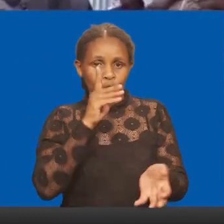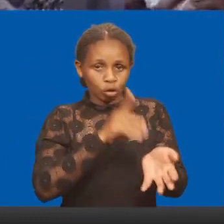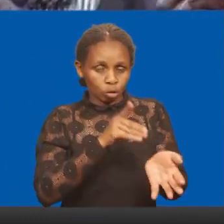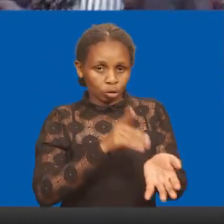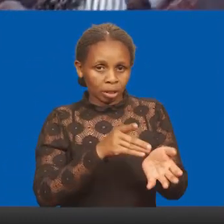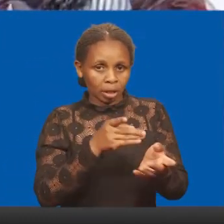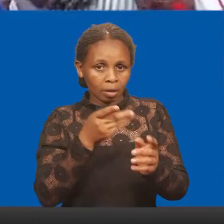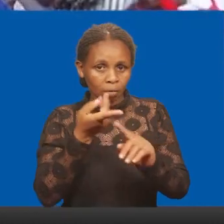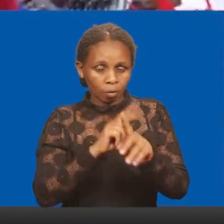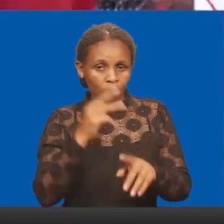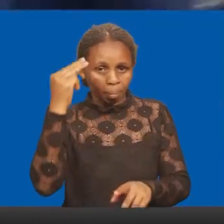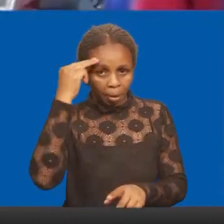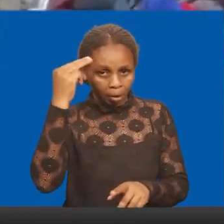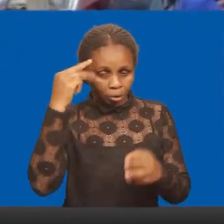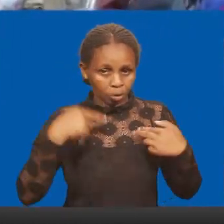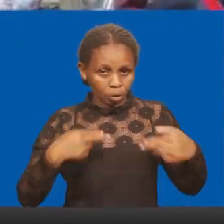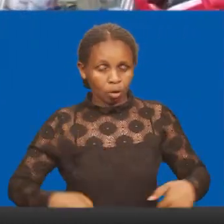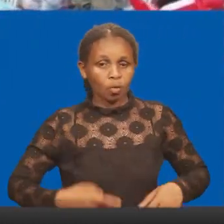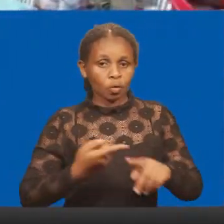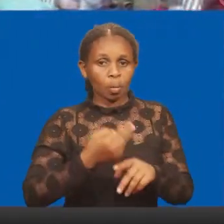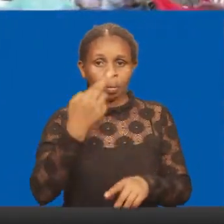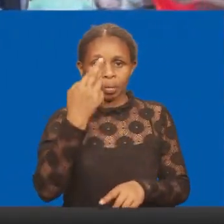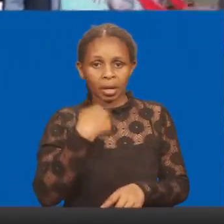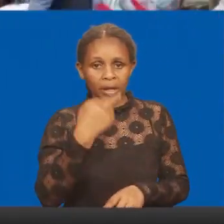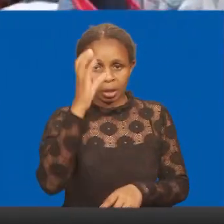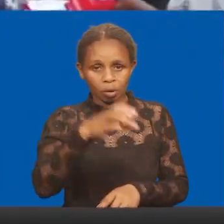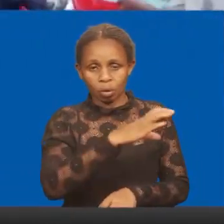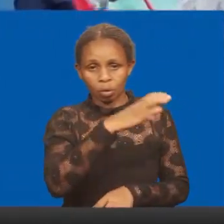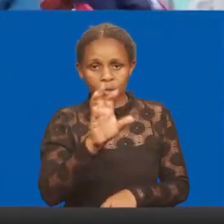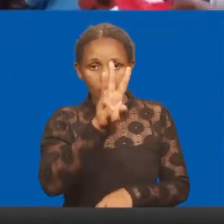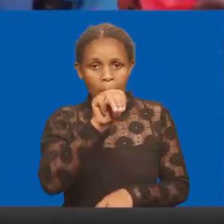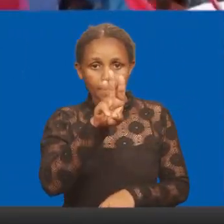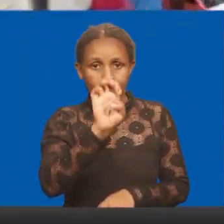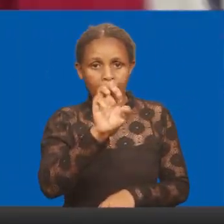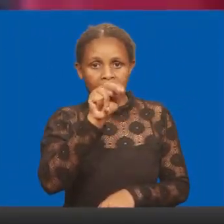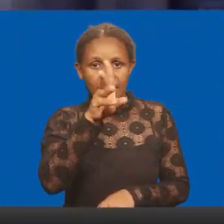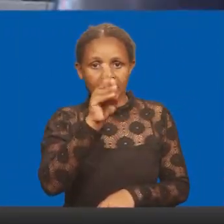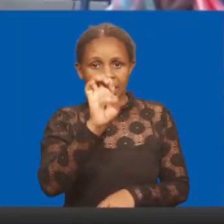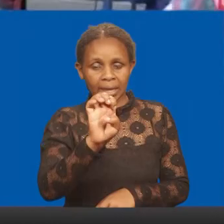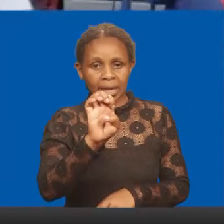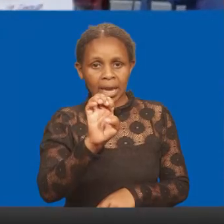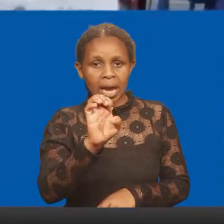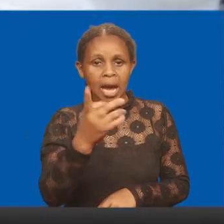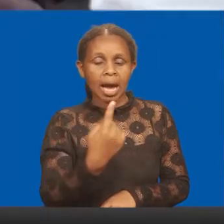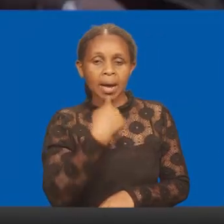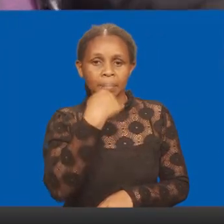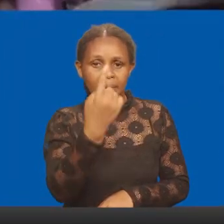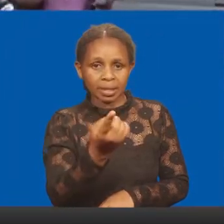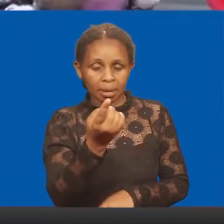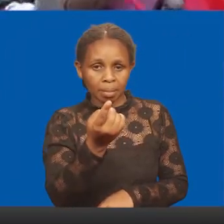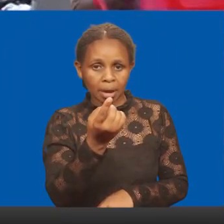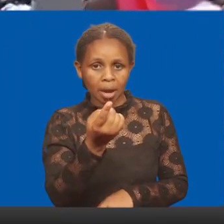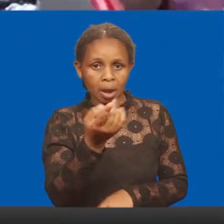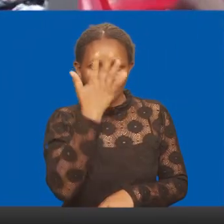Mtaalamu wa afya ya kiakili kutoka shirika la Msalaba Mwekundu Kathleen Mwende amedokeza baadhi ya sababu ambazo zimechangia ongezeko